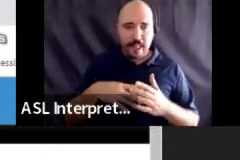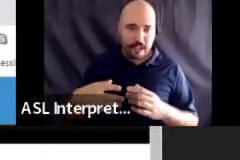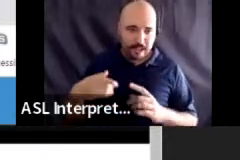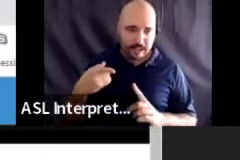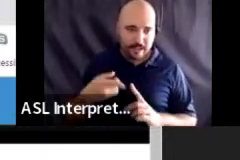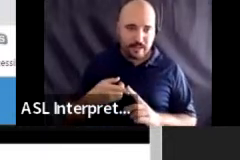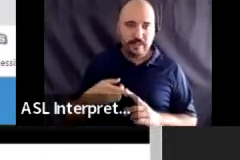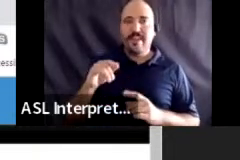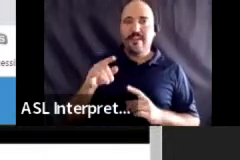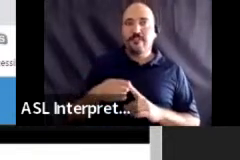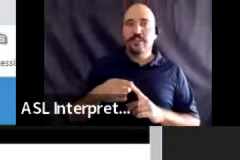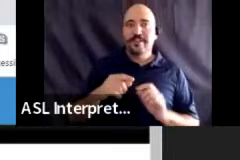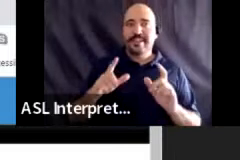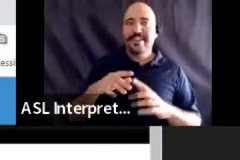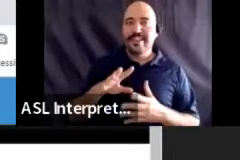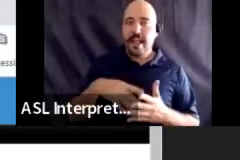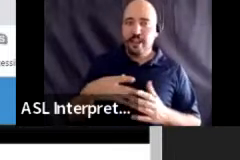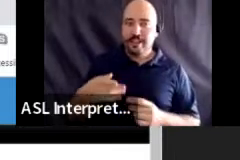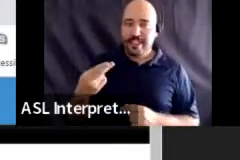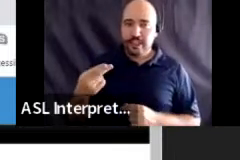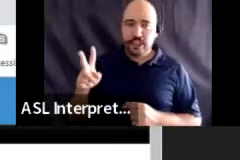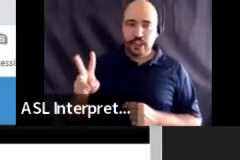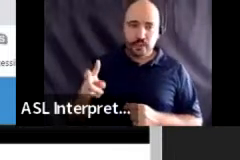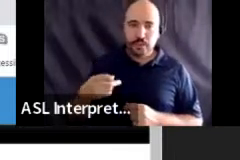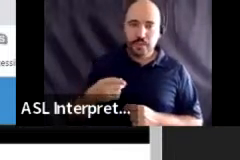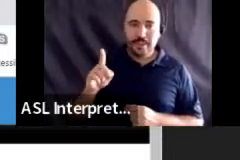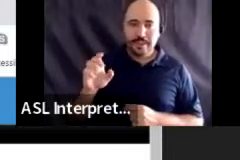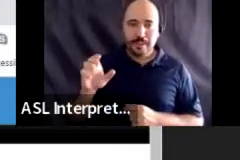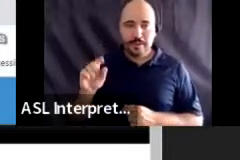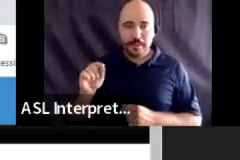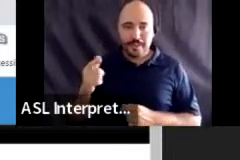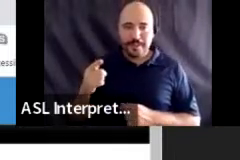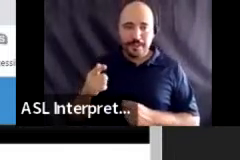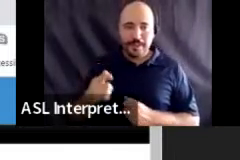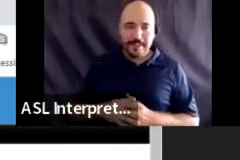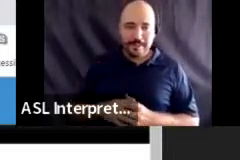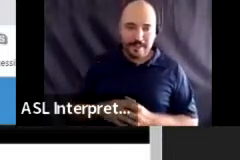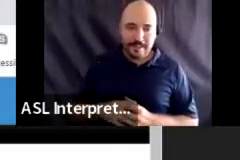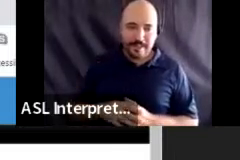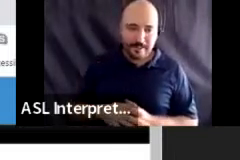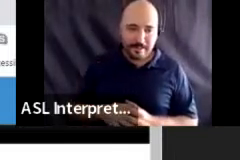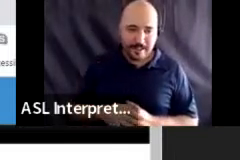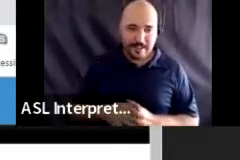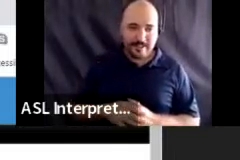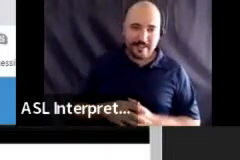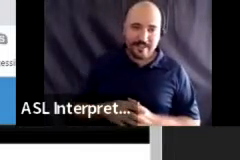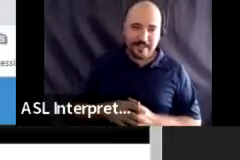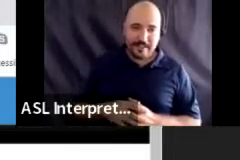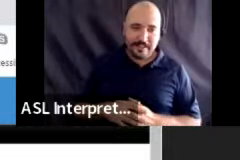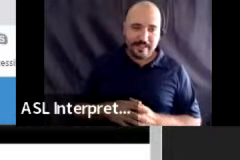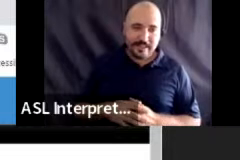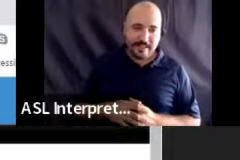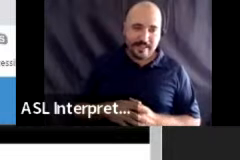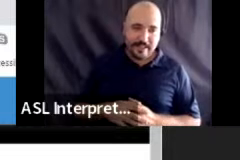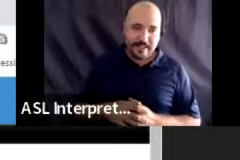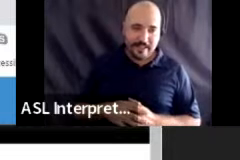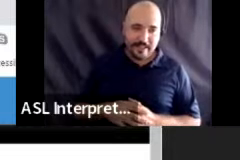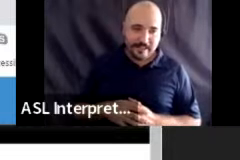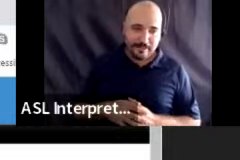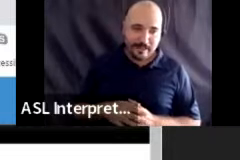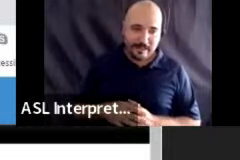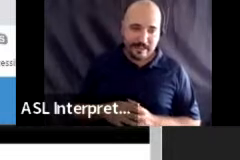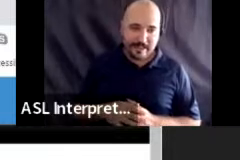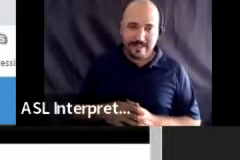in the calendar is an H2. December 2021. Heading level 2. Right. And it tells you what month you're on. The next heading